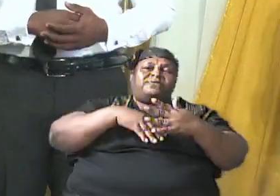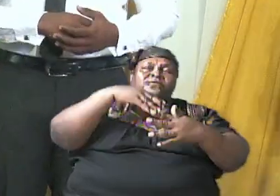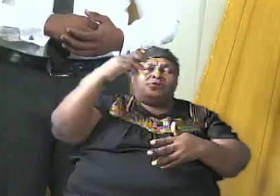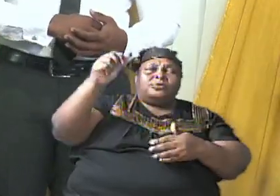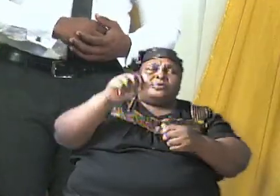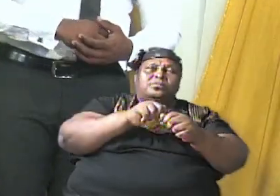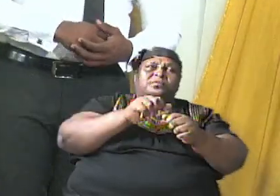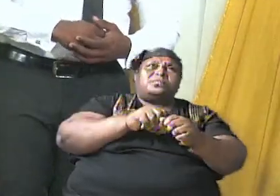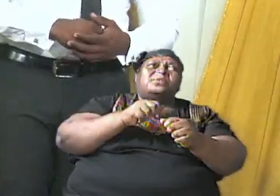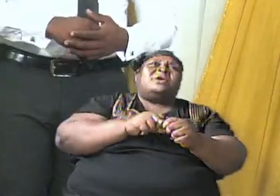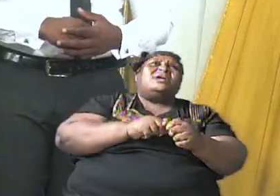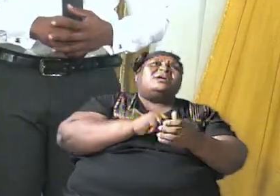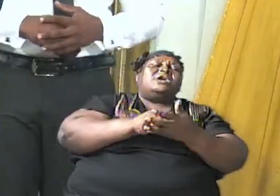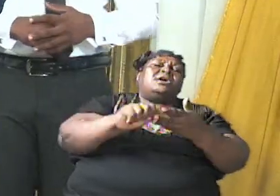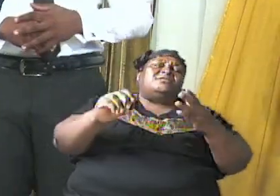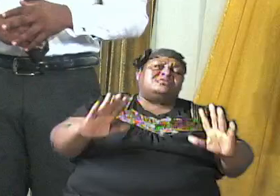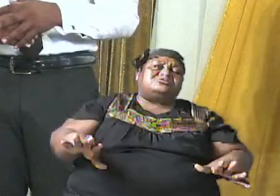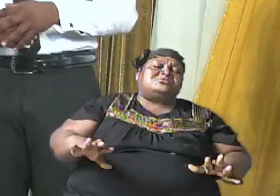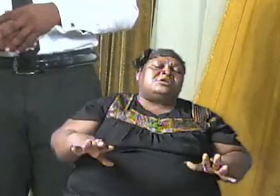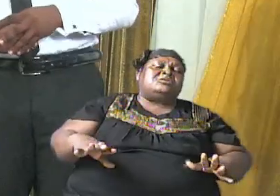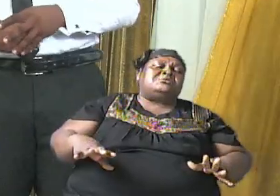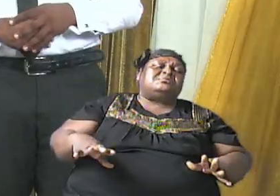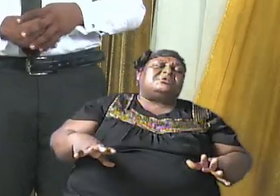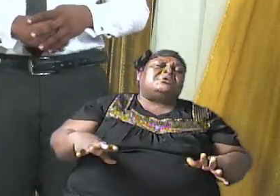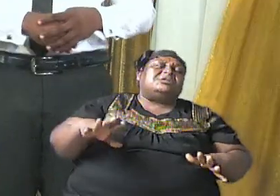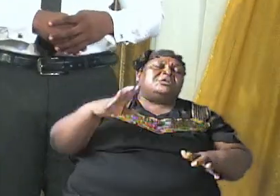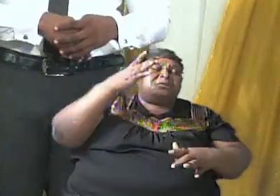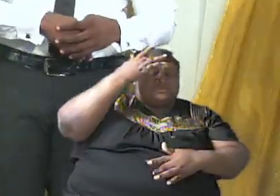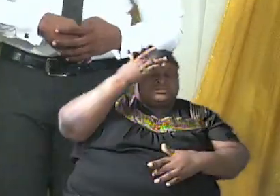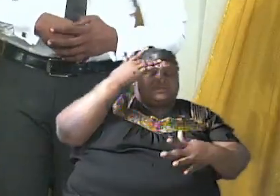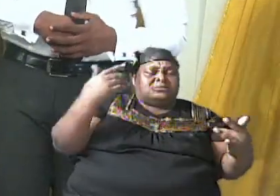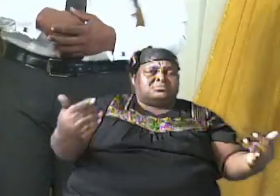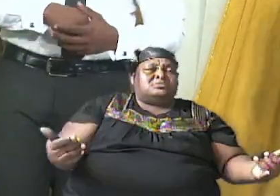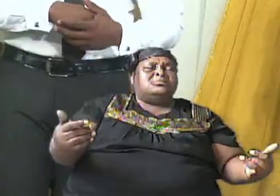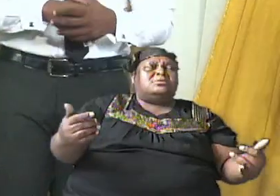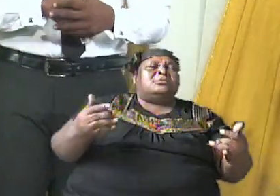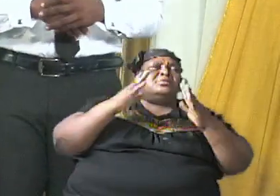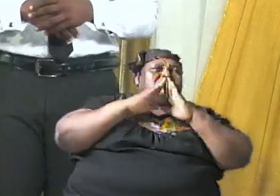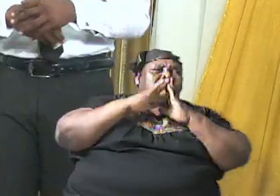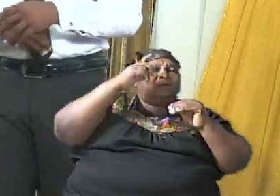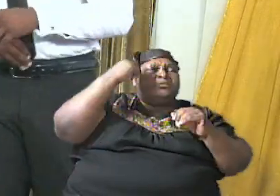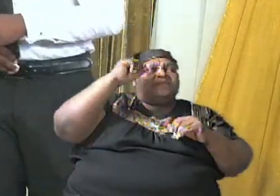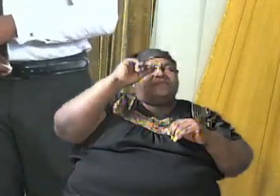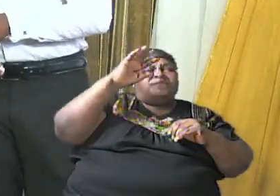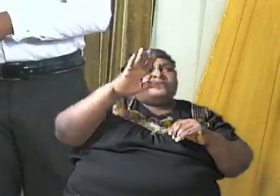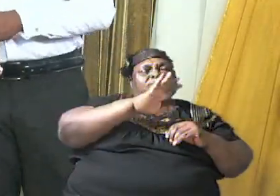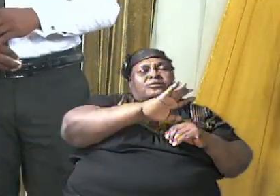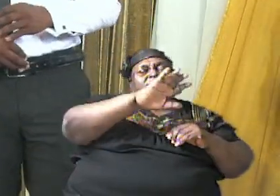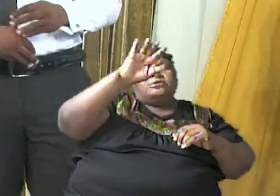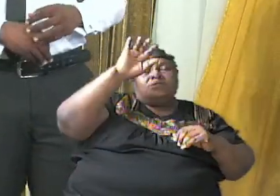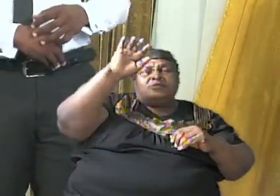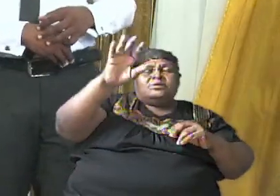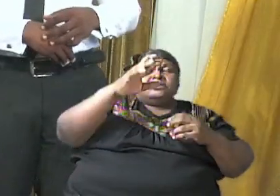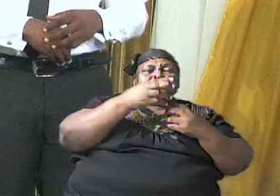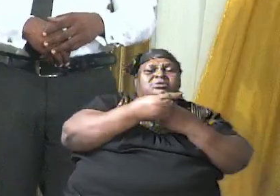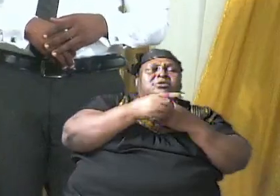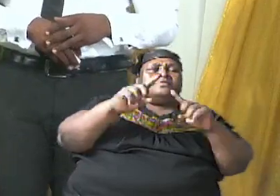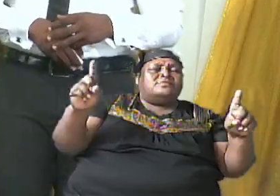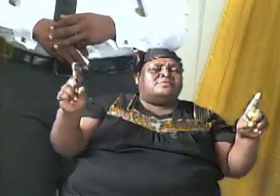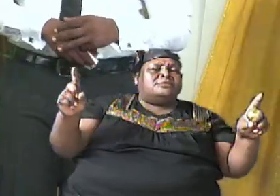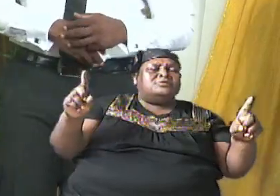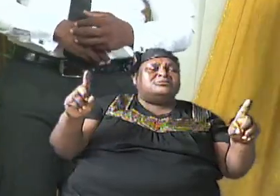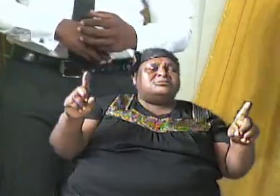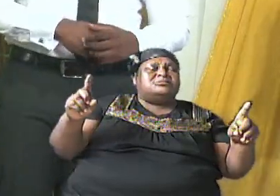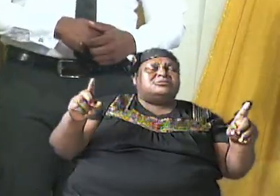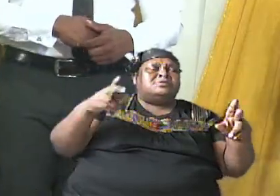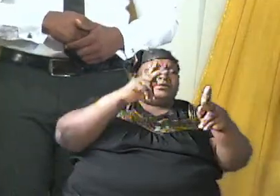God, that has been going through sickness, Lord God Almighty, we pray for your deliverance. We pray, Lord God,